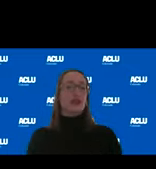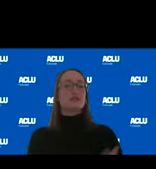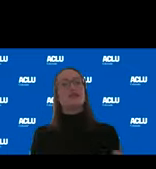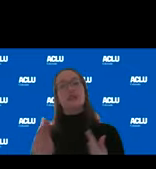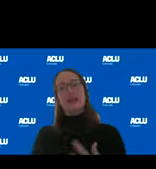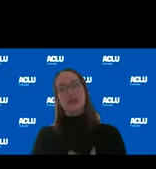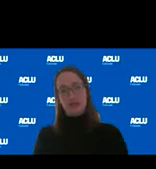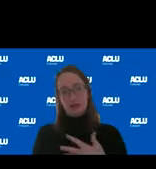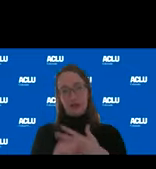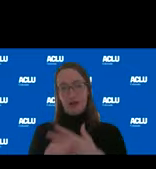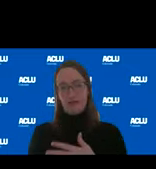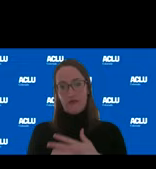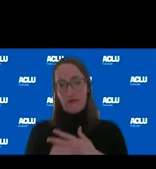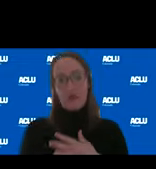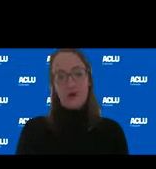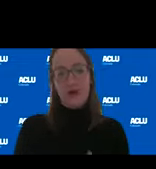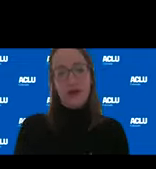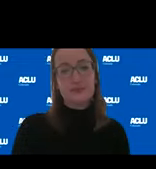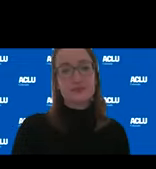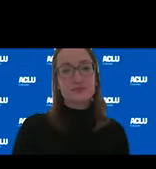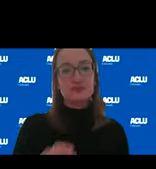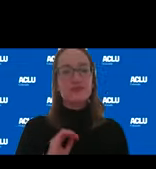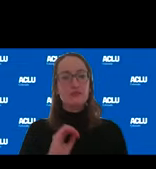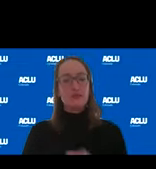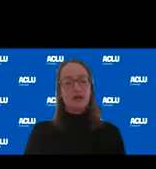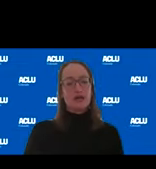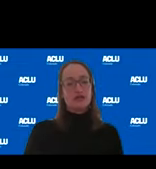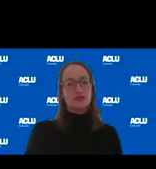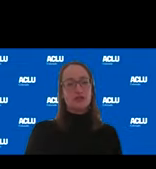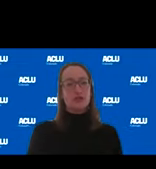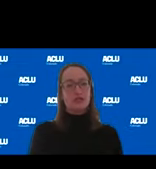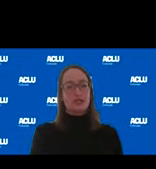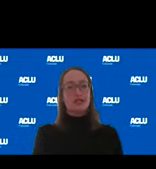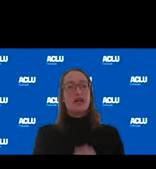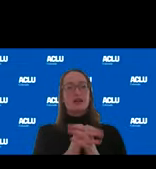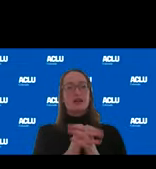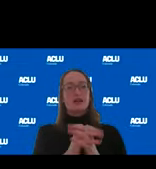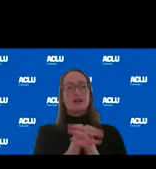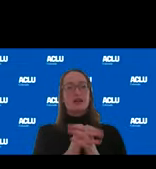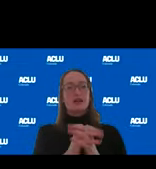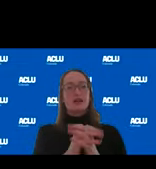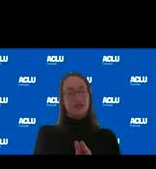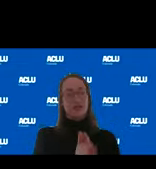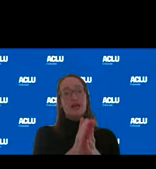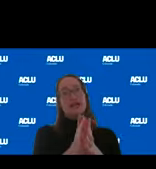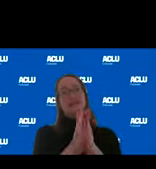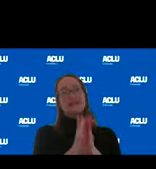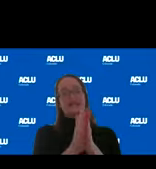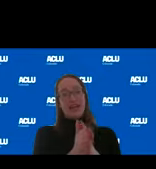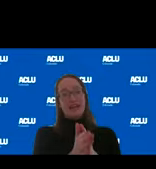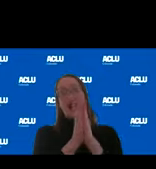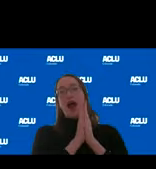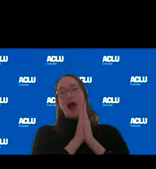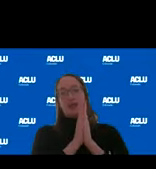of a conversation and the beginning of our work. Okay, so two foundations. Another disclaimer here is